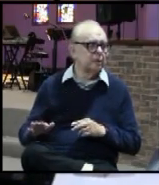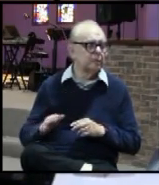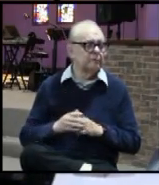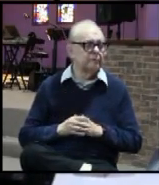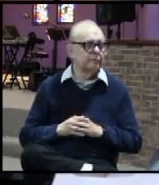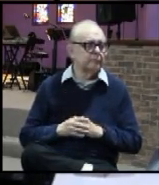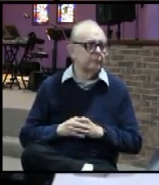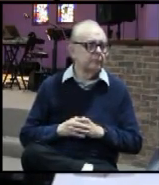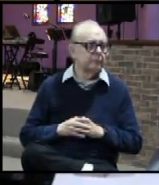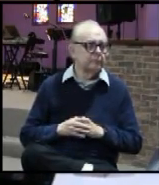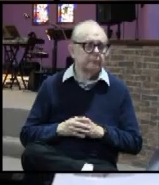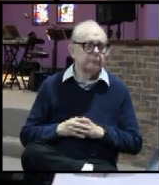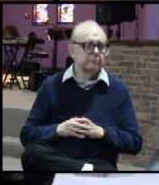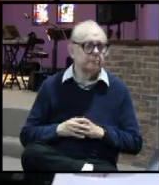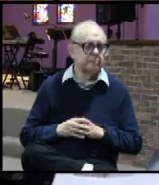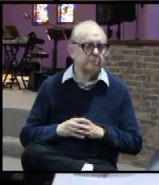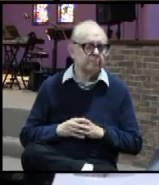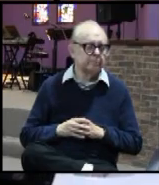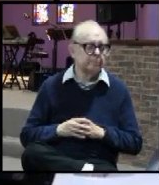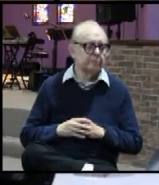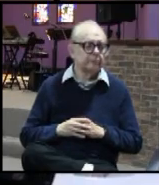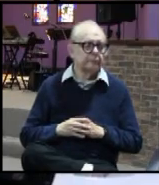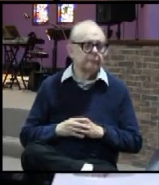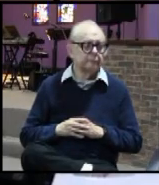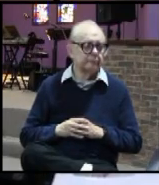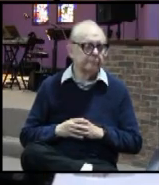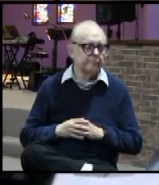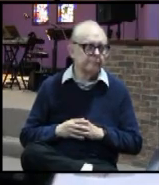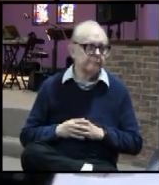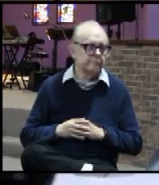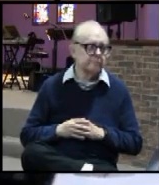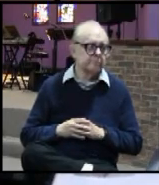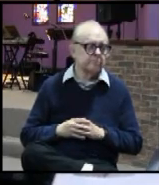And I lied and I told her she's fine.